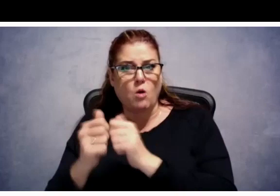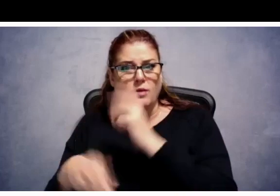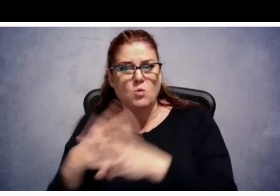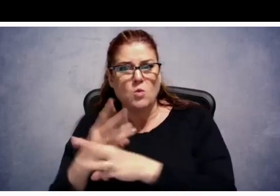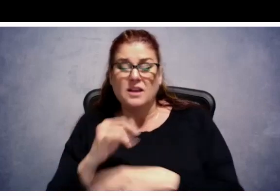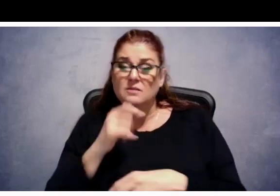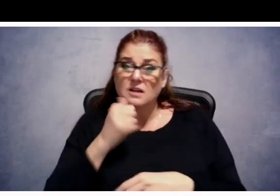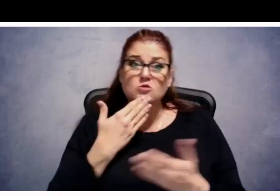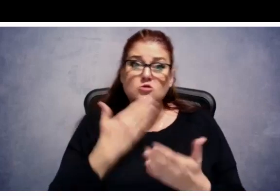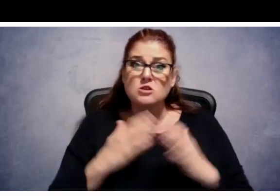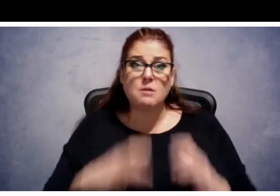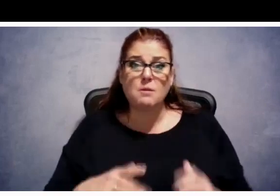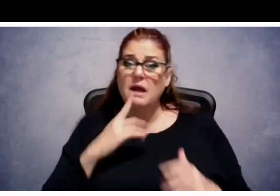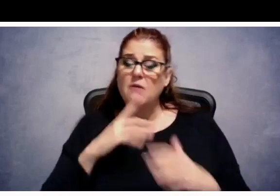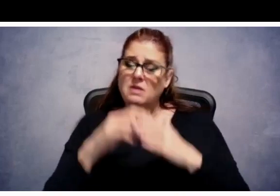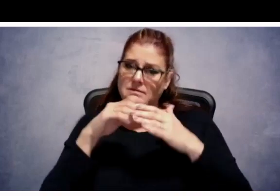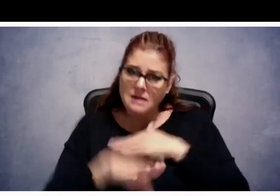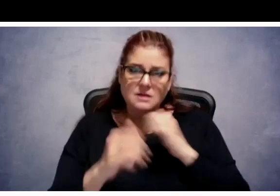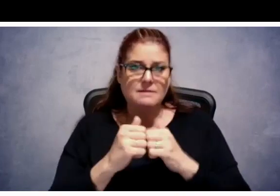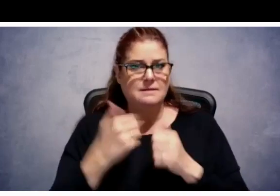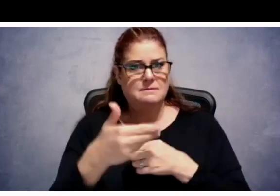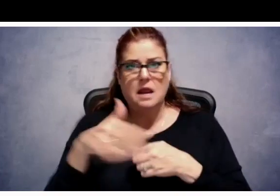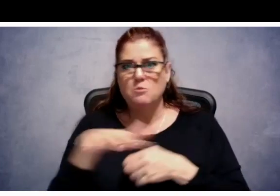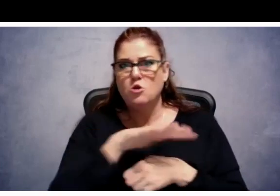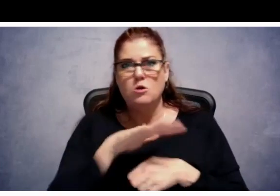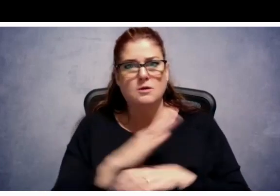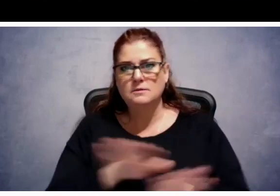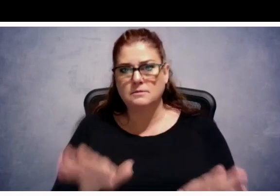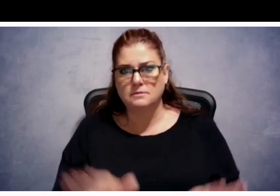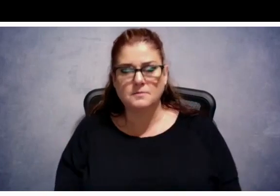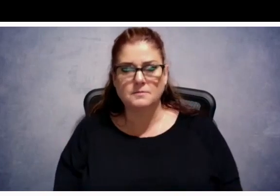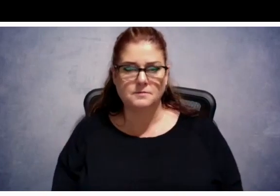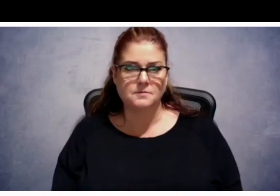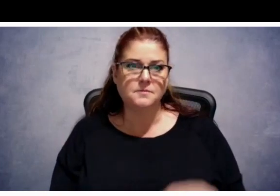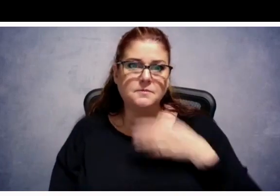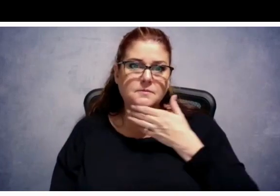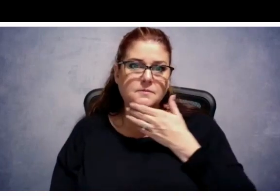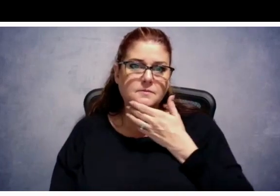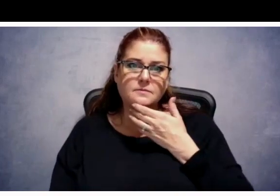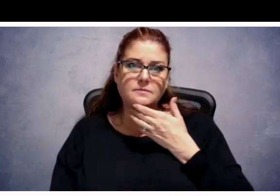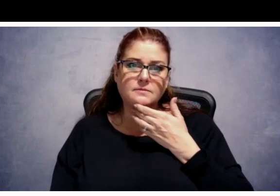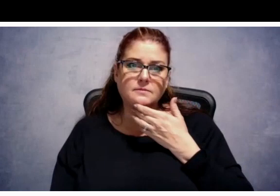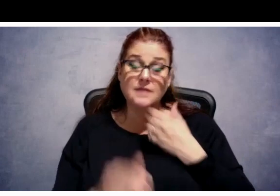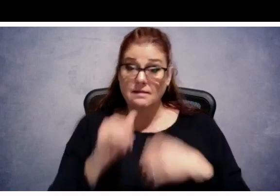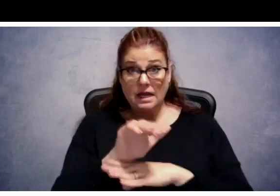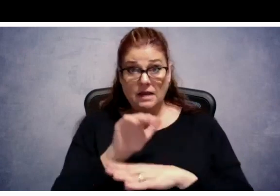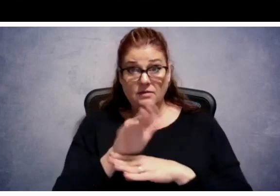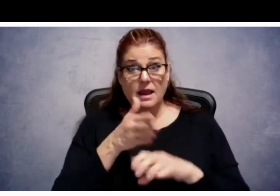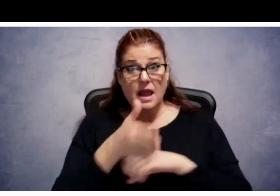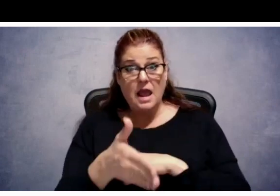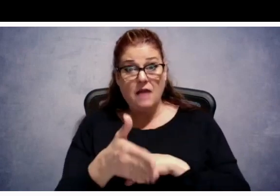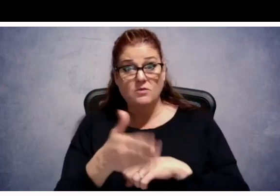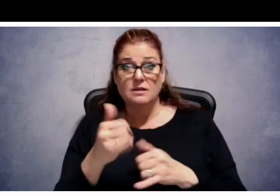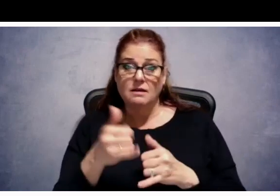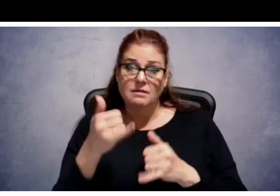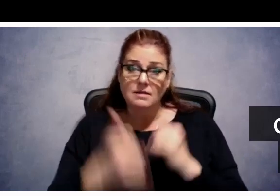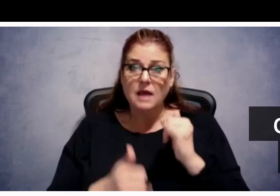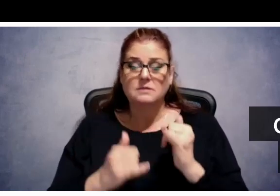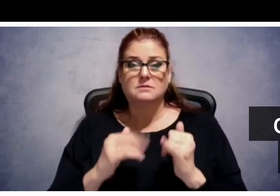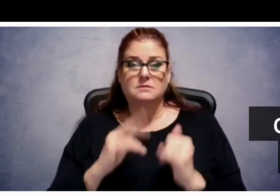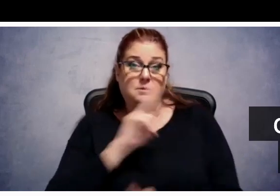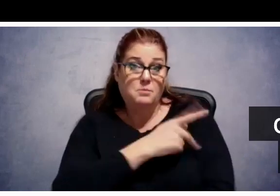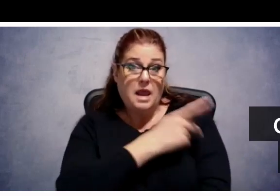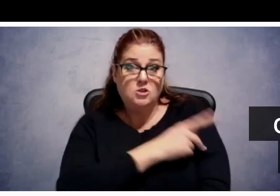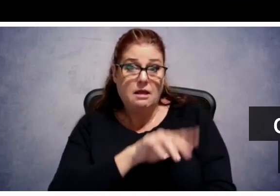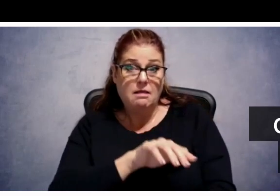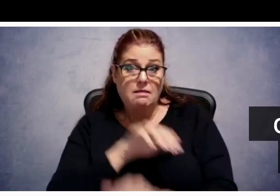customer, I wouldn't step foot in this neighborhood." That evening, after the last patient left,